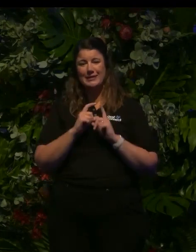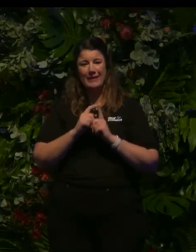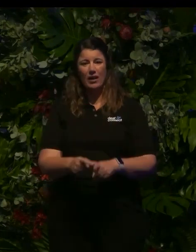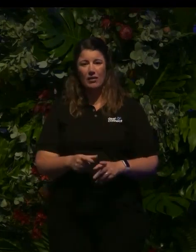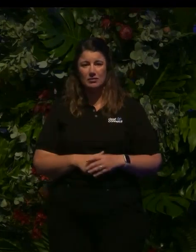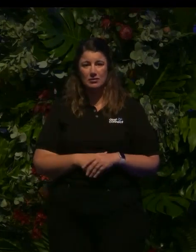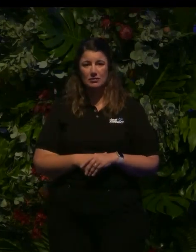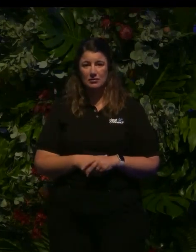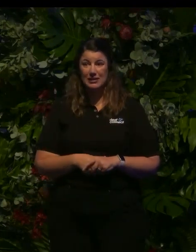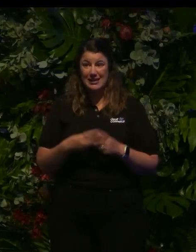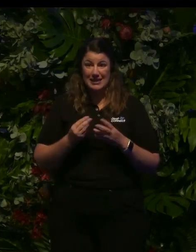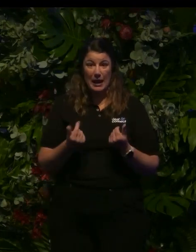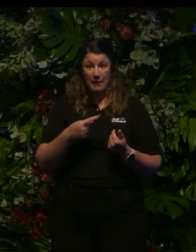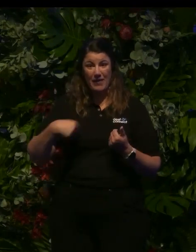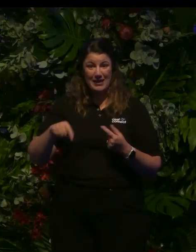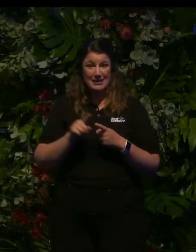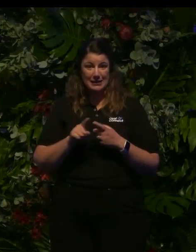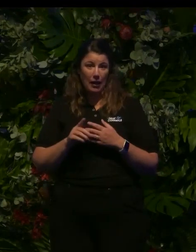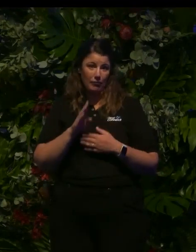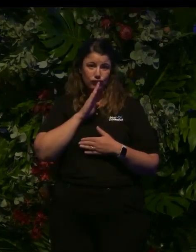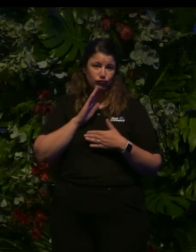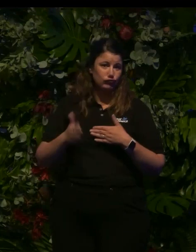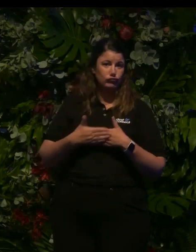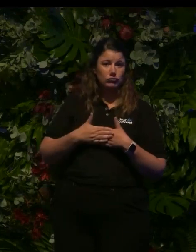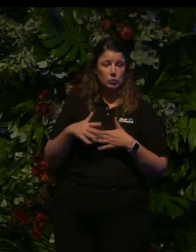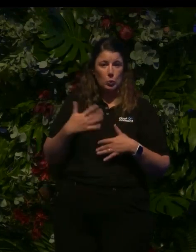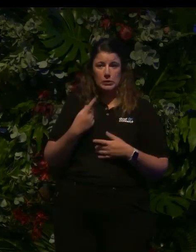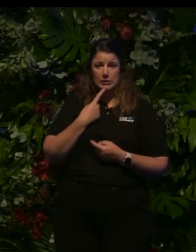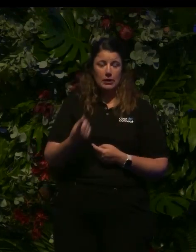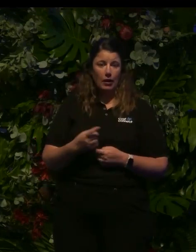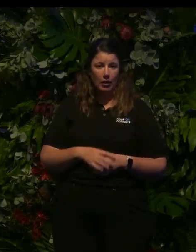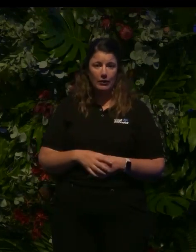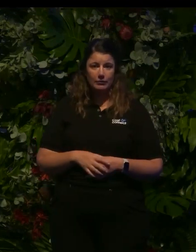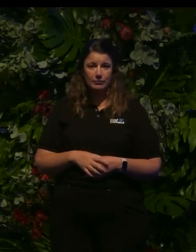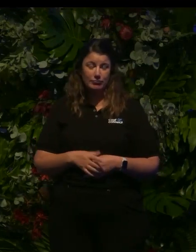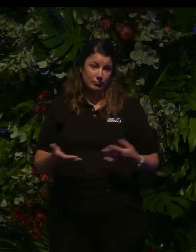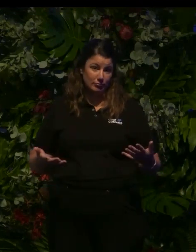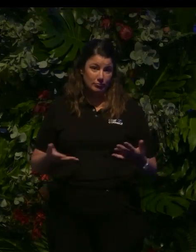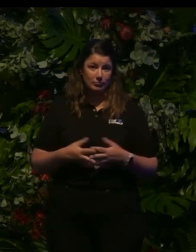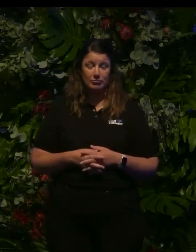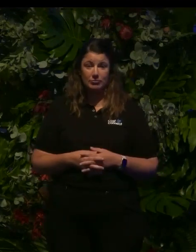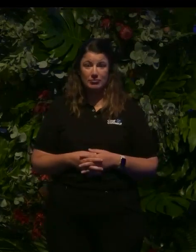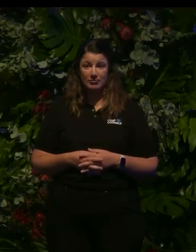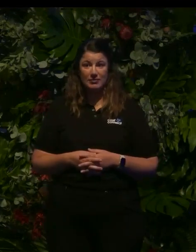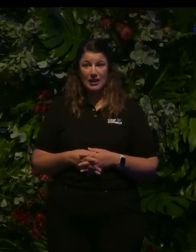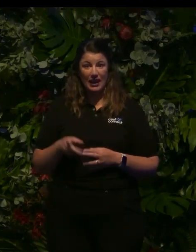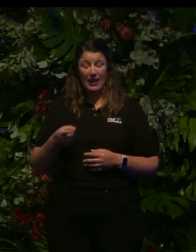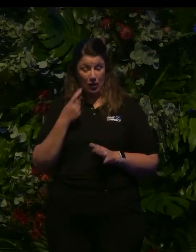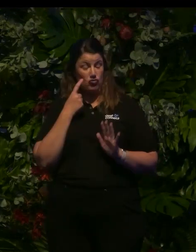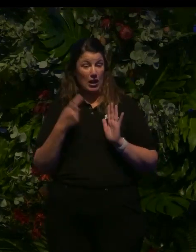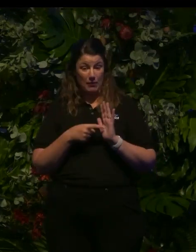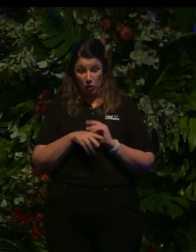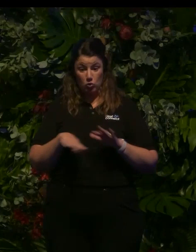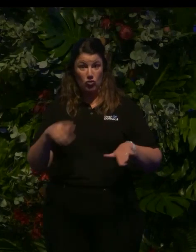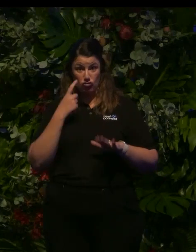some of us still are in the closet, so it does something with them. They do